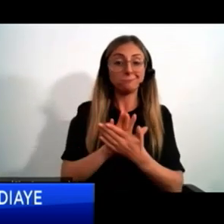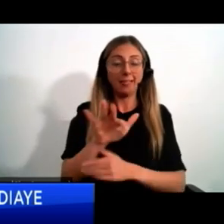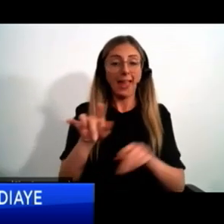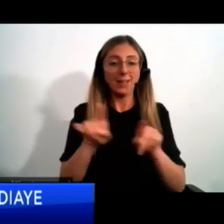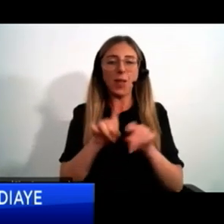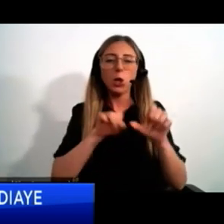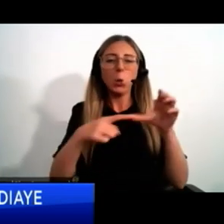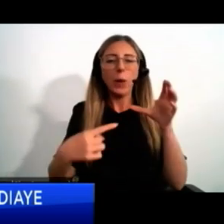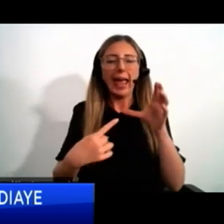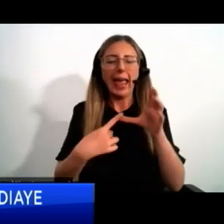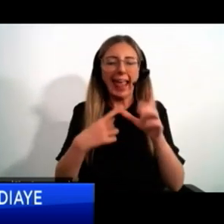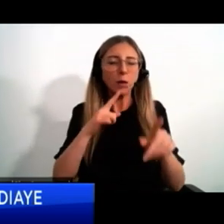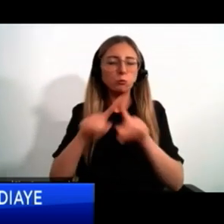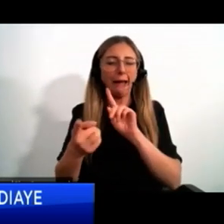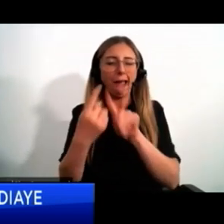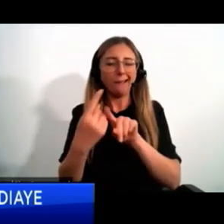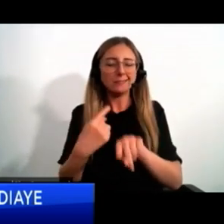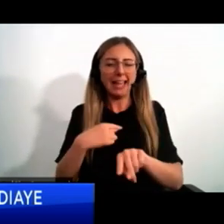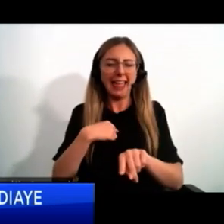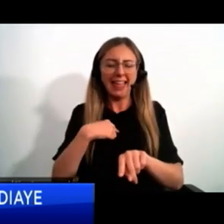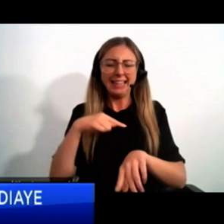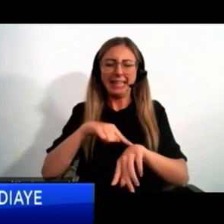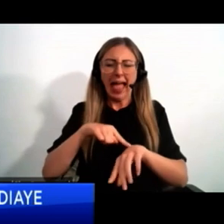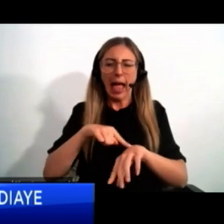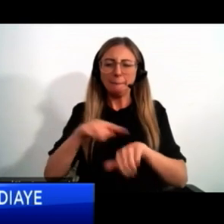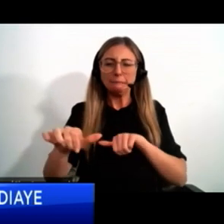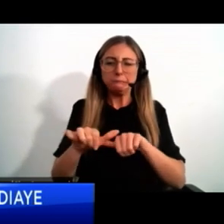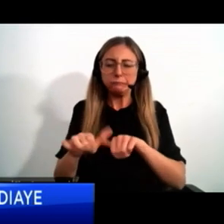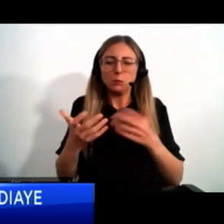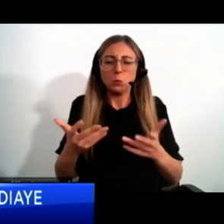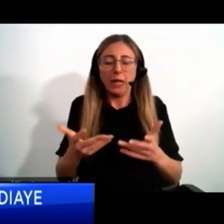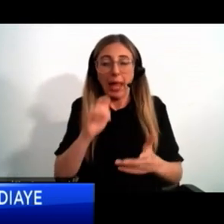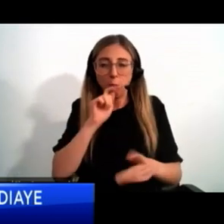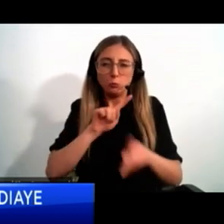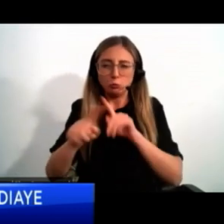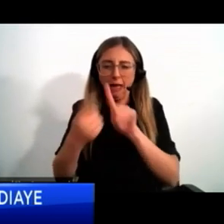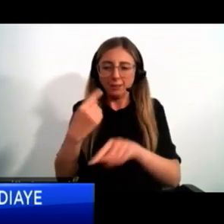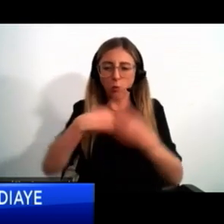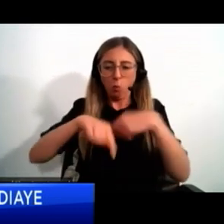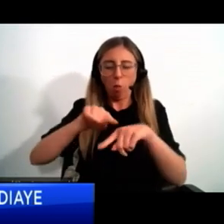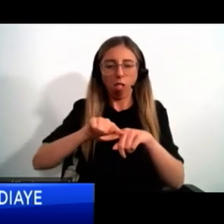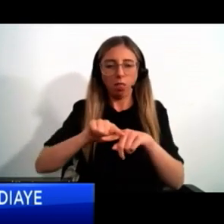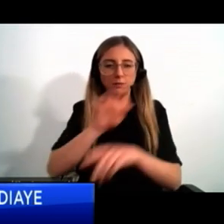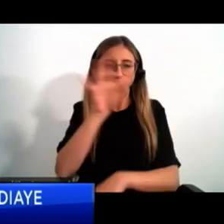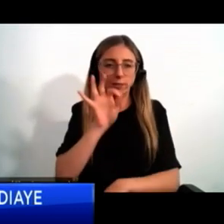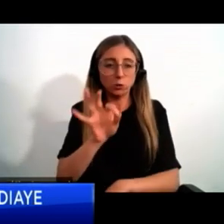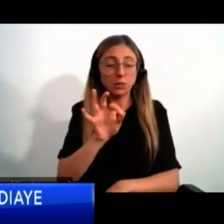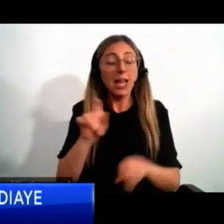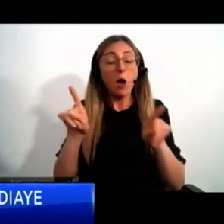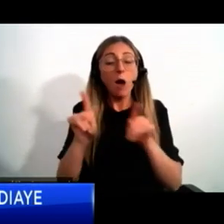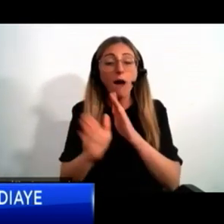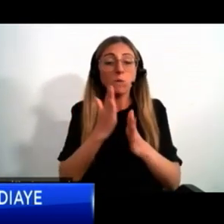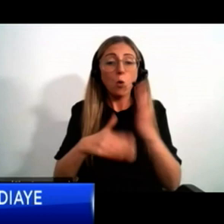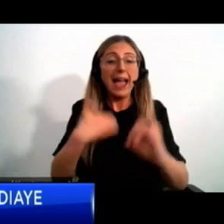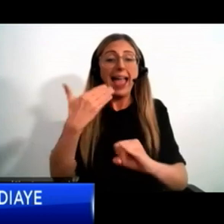chat. We'll try to get to your questions. We have a tight schedule today, but we'll try to get to your questions during the Q&A. And of course, at the end of it, there is